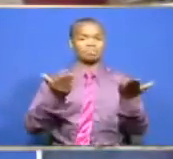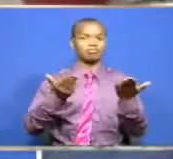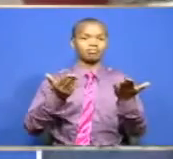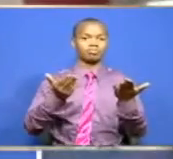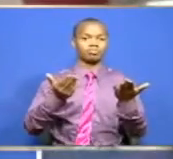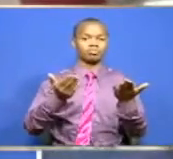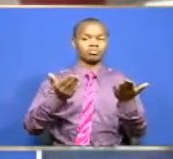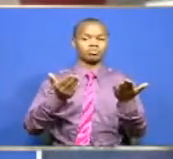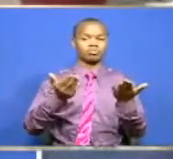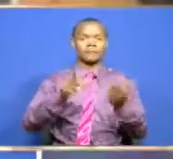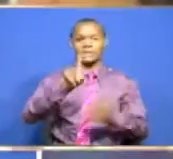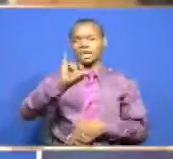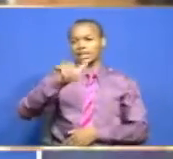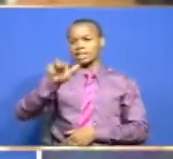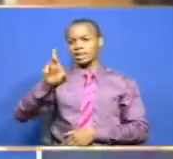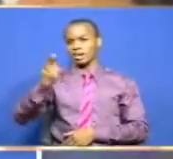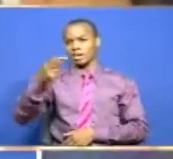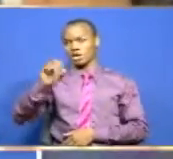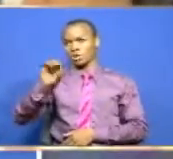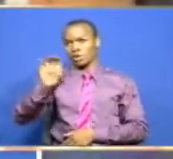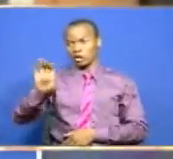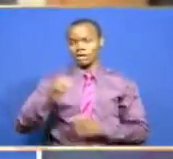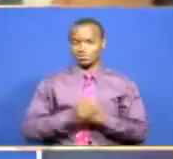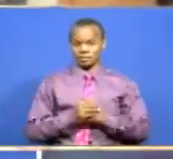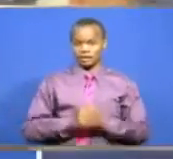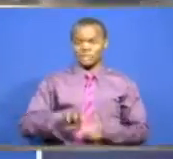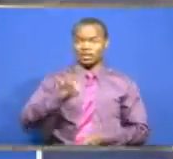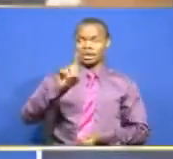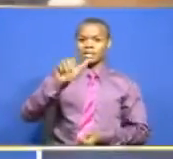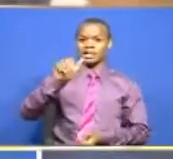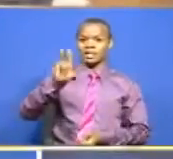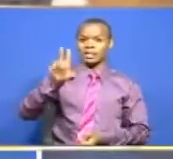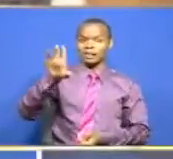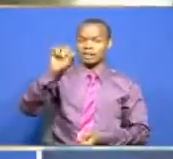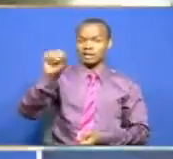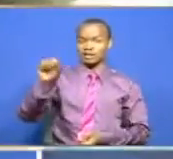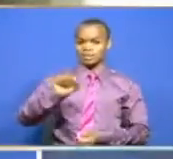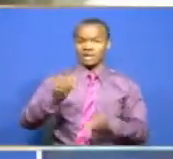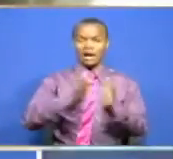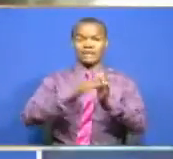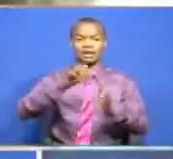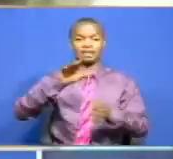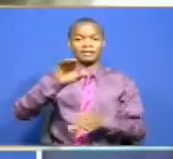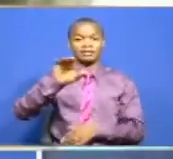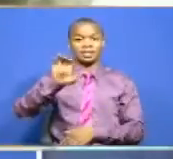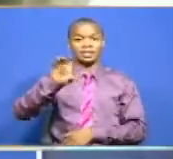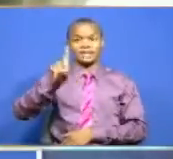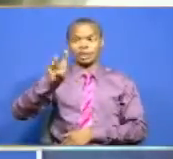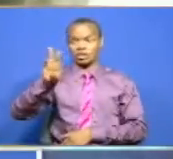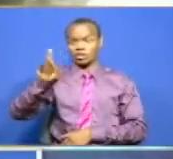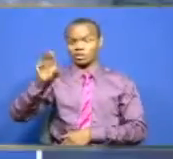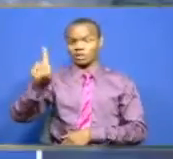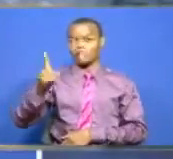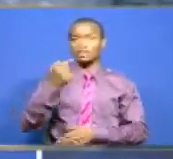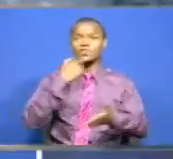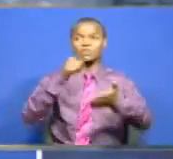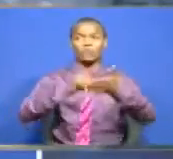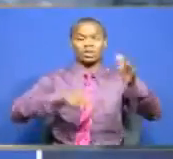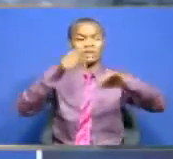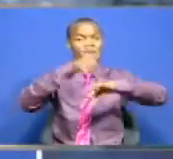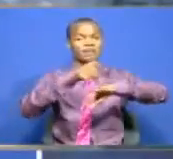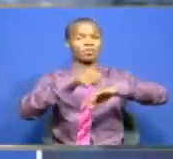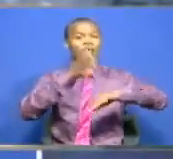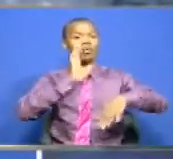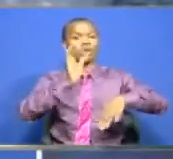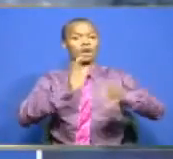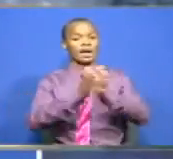and Energy Solutions firm Davis and Shirtliff, head of business development, Edward Davis, says a large-scale adoption of wastewater